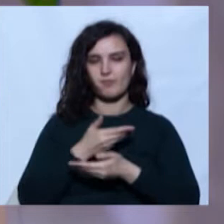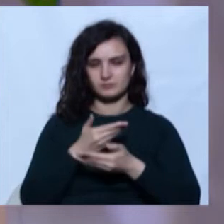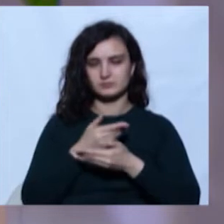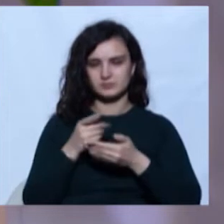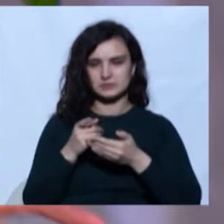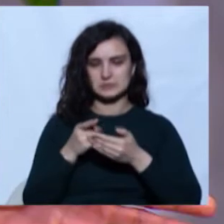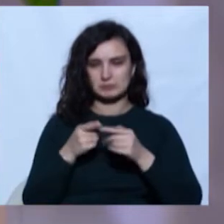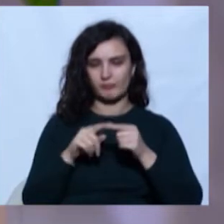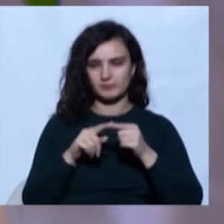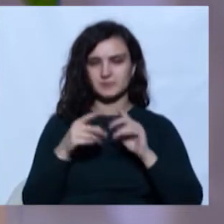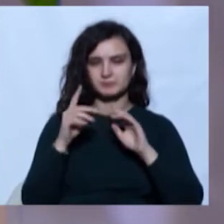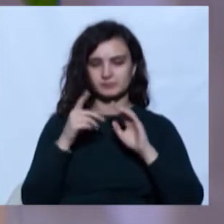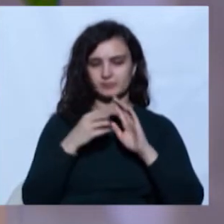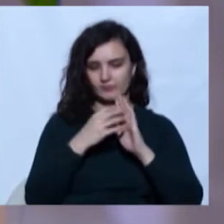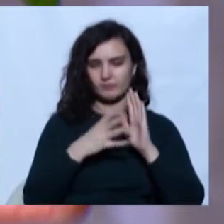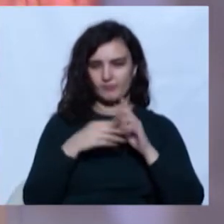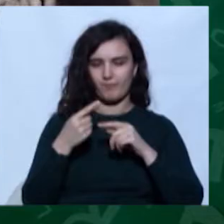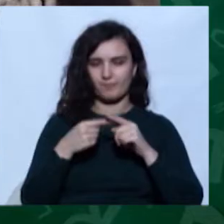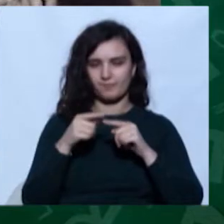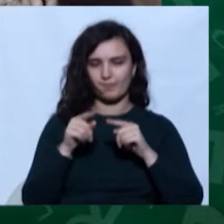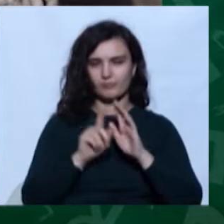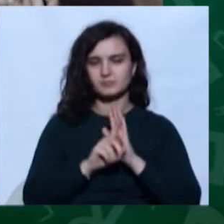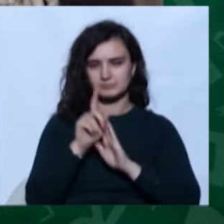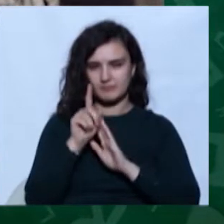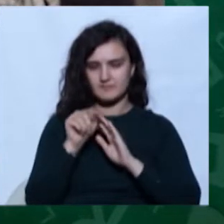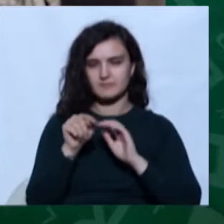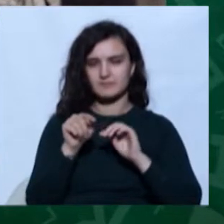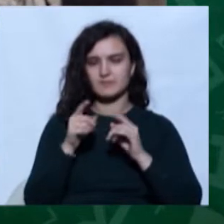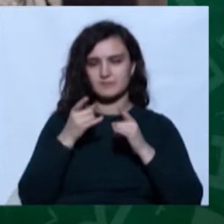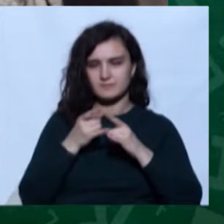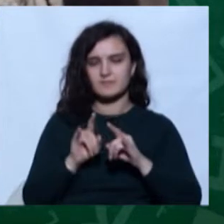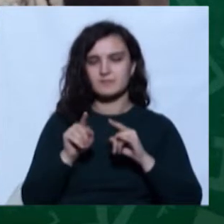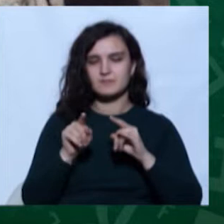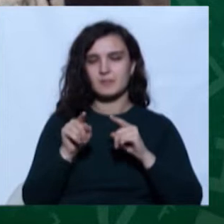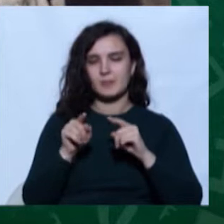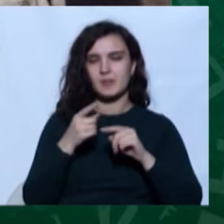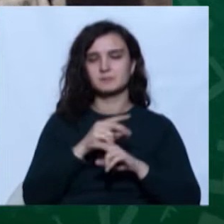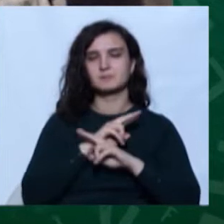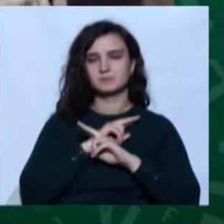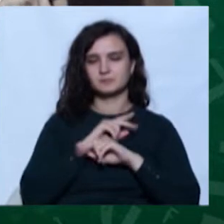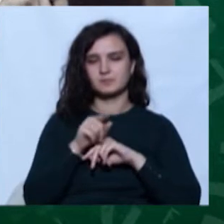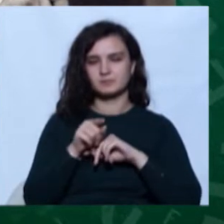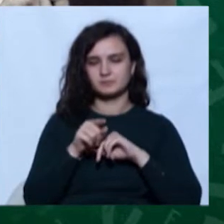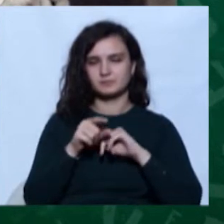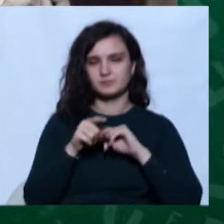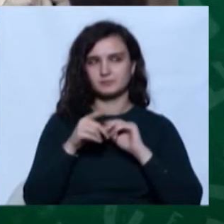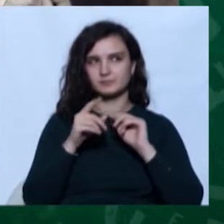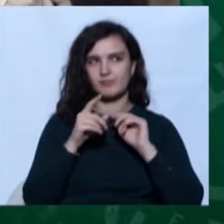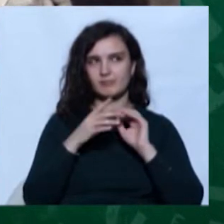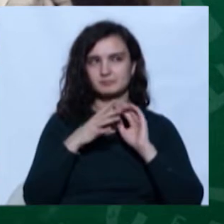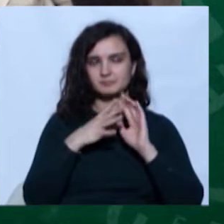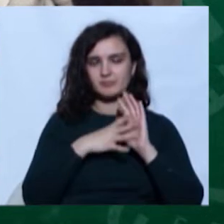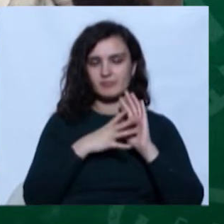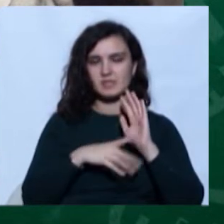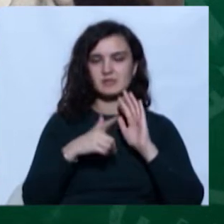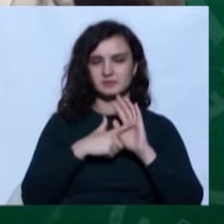basically within the 19th century. Right at the beginning, he was born in 1802 and he died in 1870.